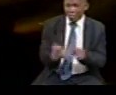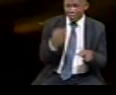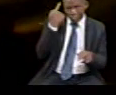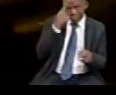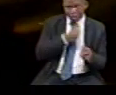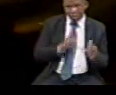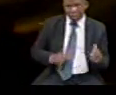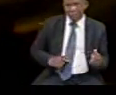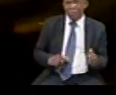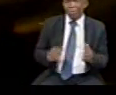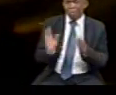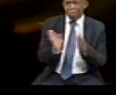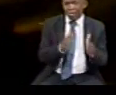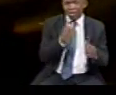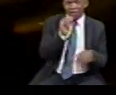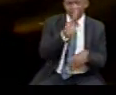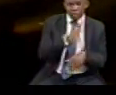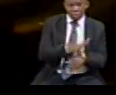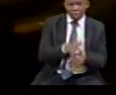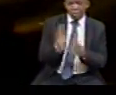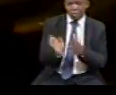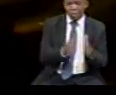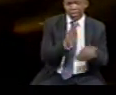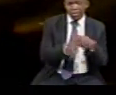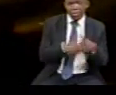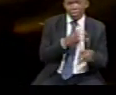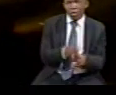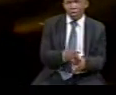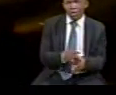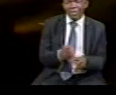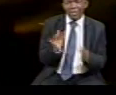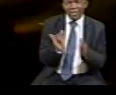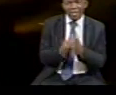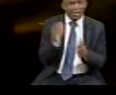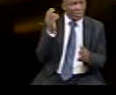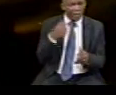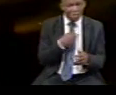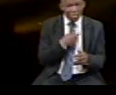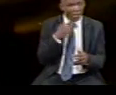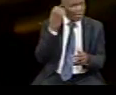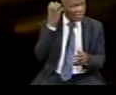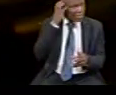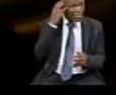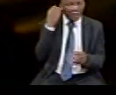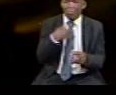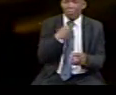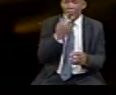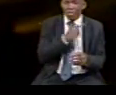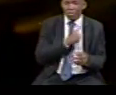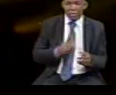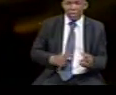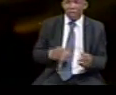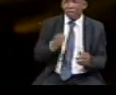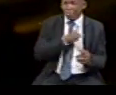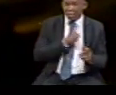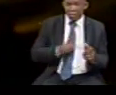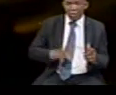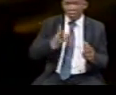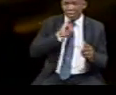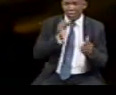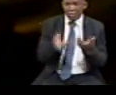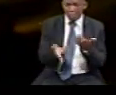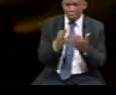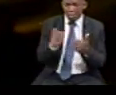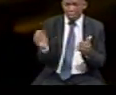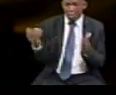preparing the church, preparing the world. I say, we all hear the voice of the Lord, hear the word of the Lord. The Lord is coming again. He's coming for the